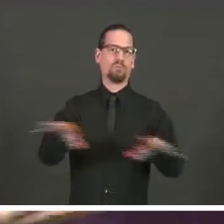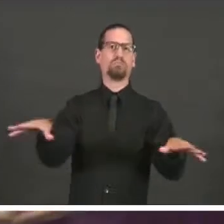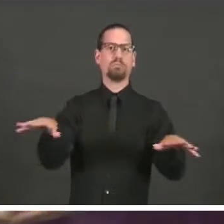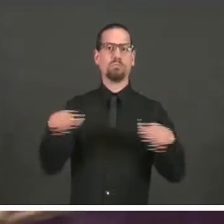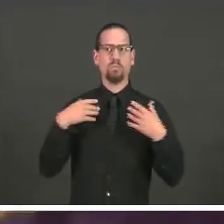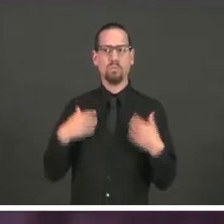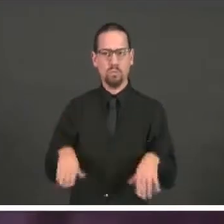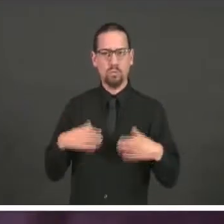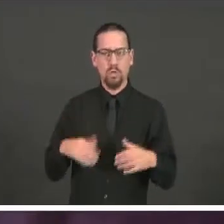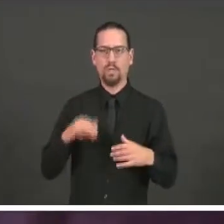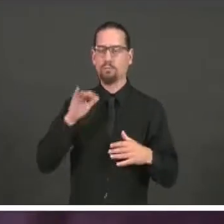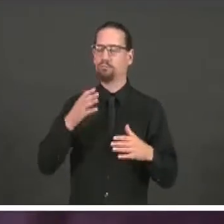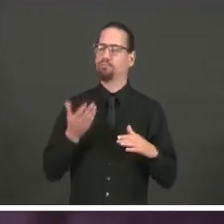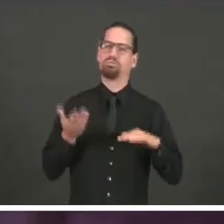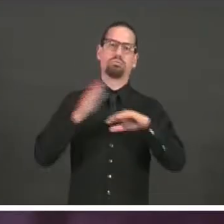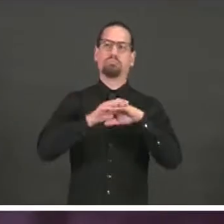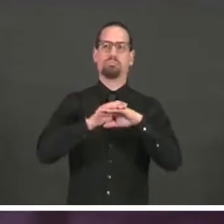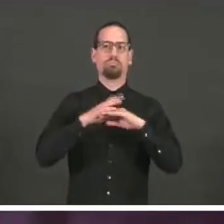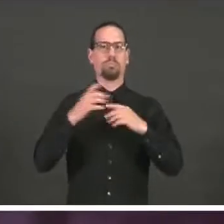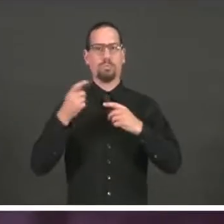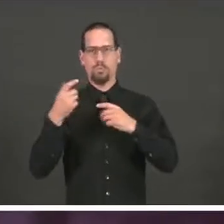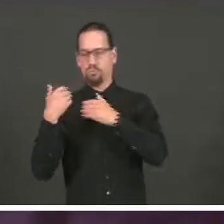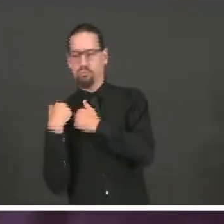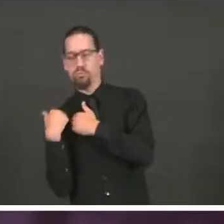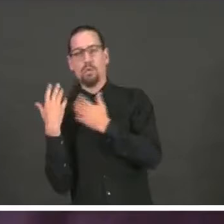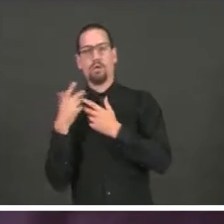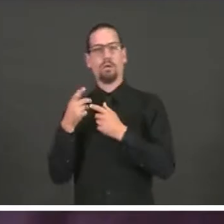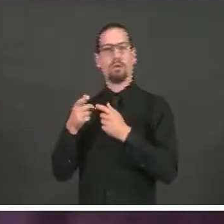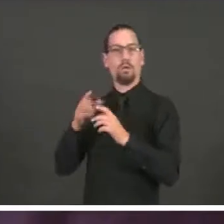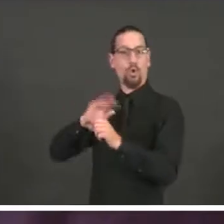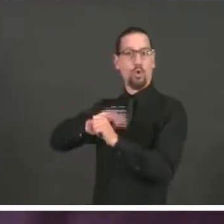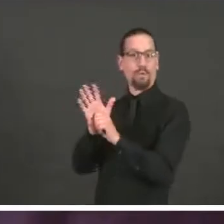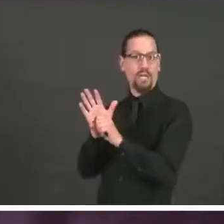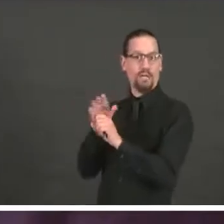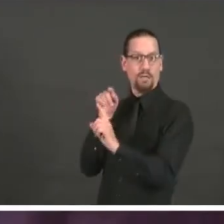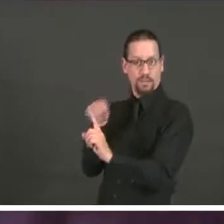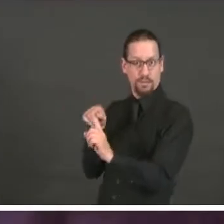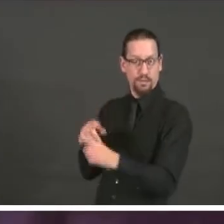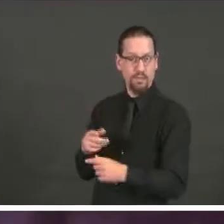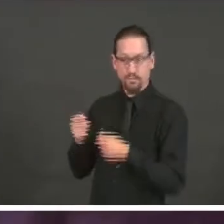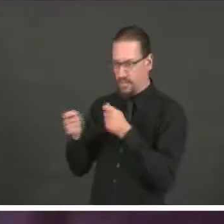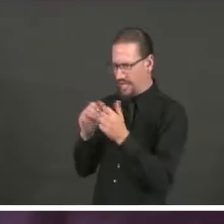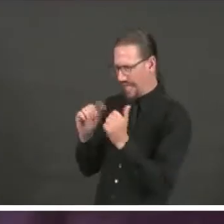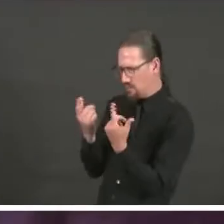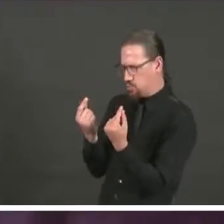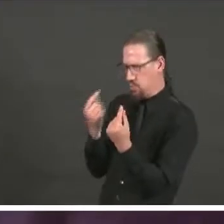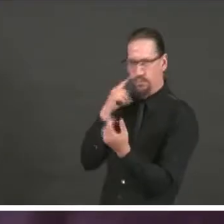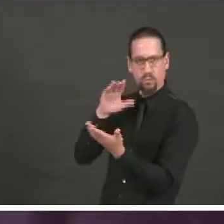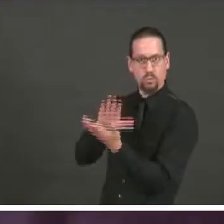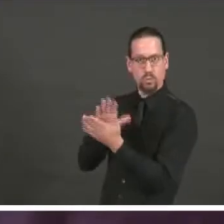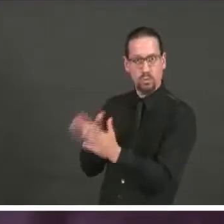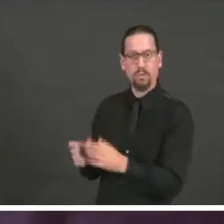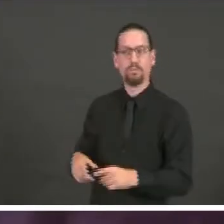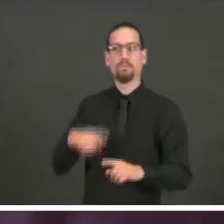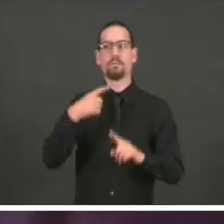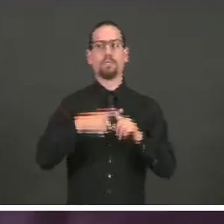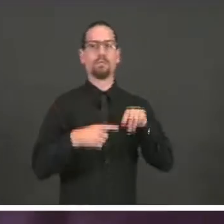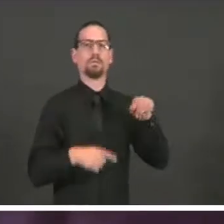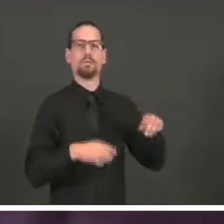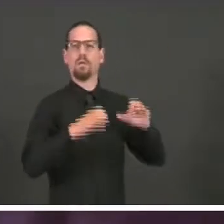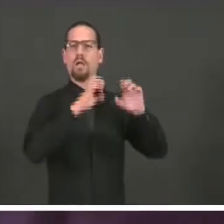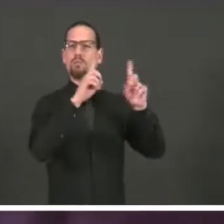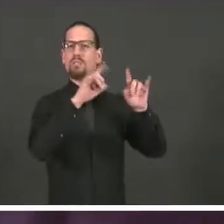is preventable. To help our students prepare for a successful future and what path they choose. It won't be